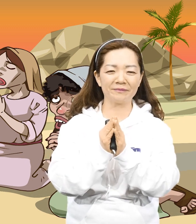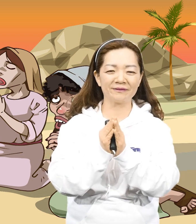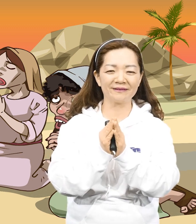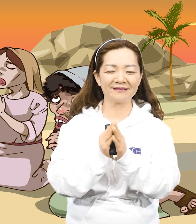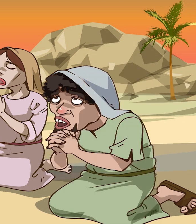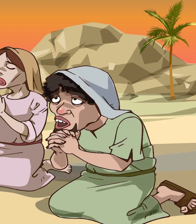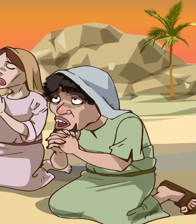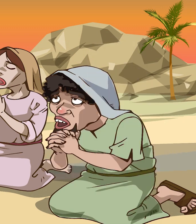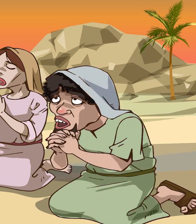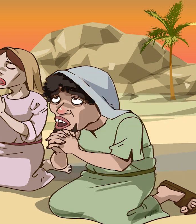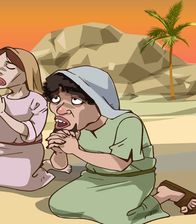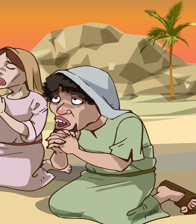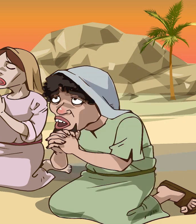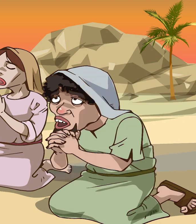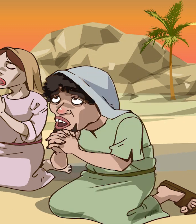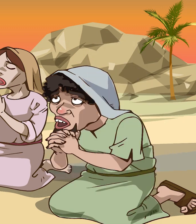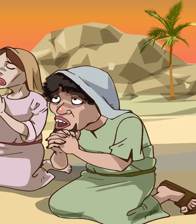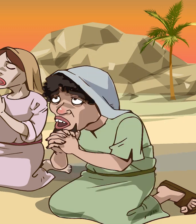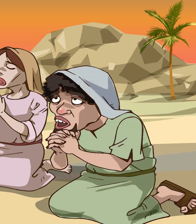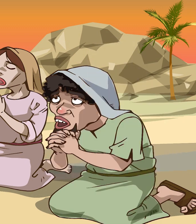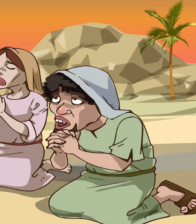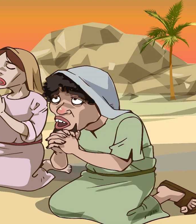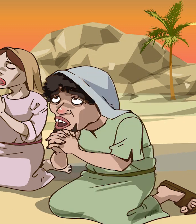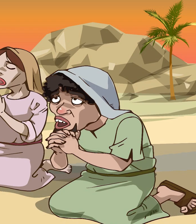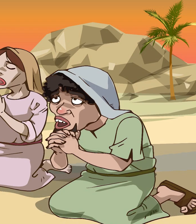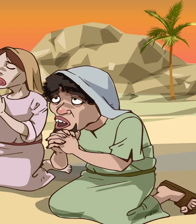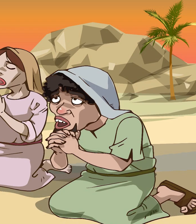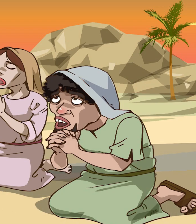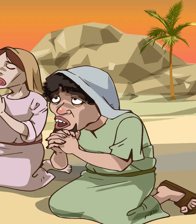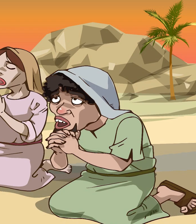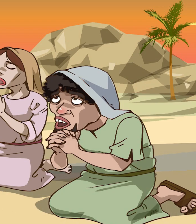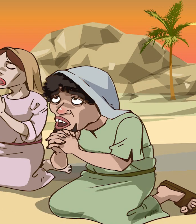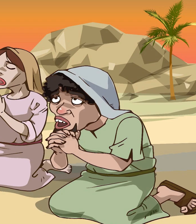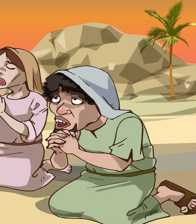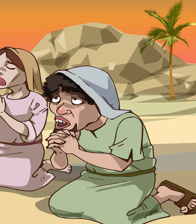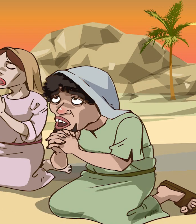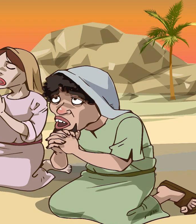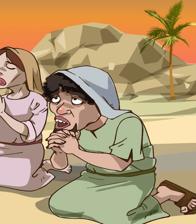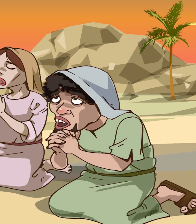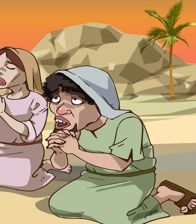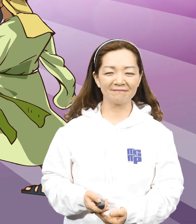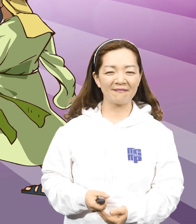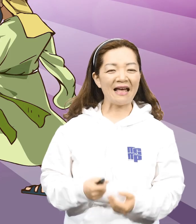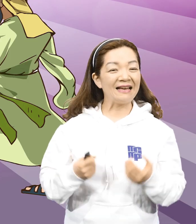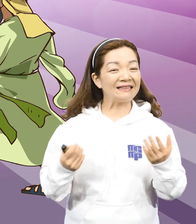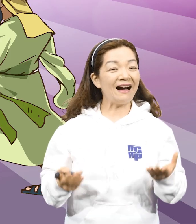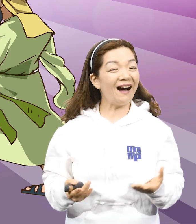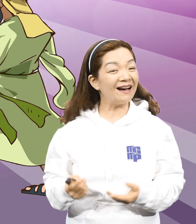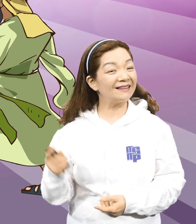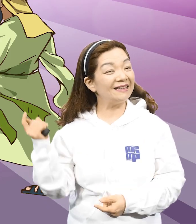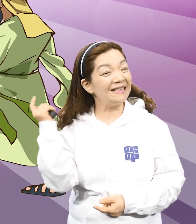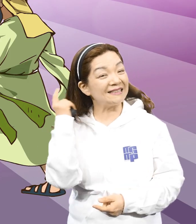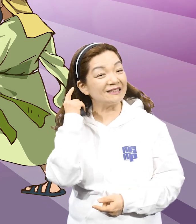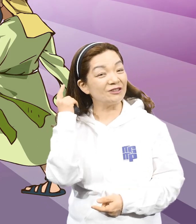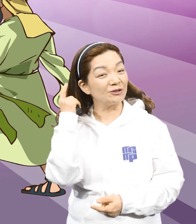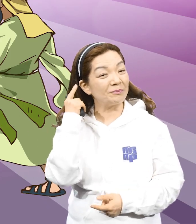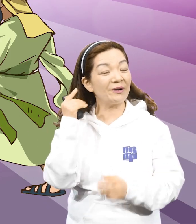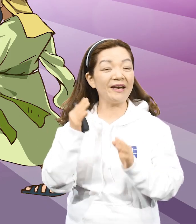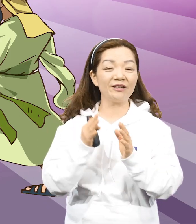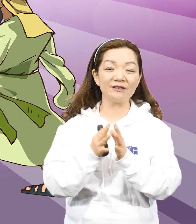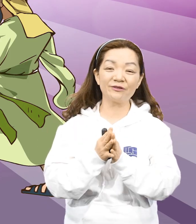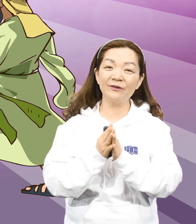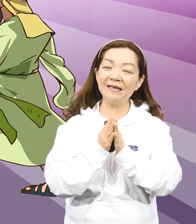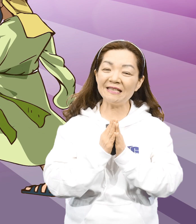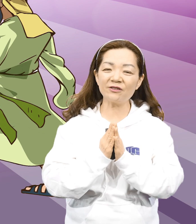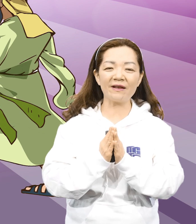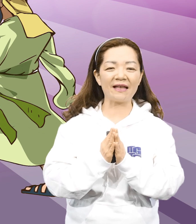help. God, please forgive us and help us. God listened to